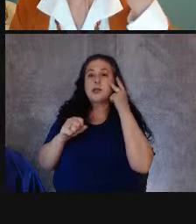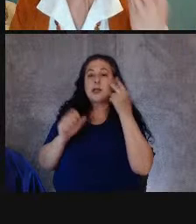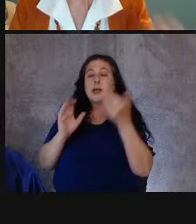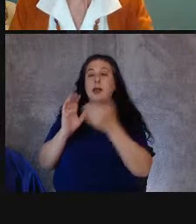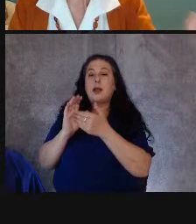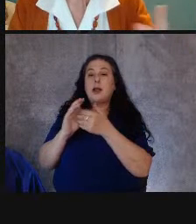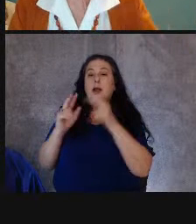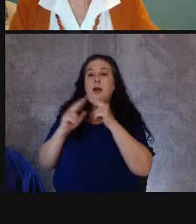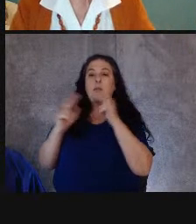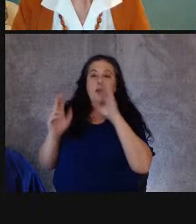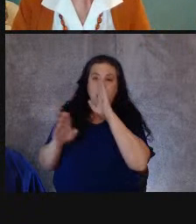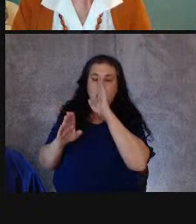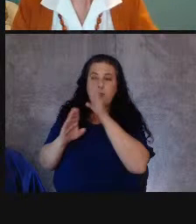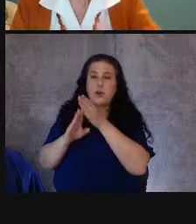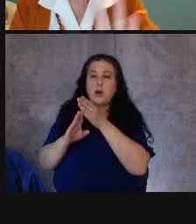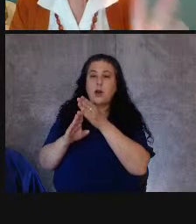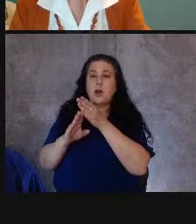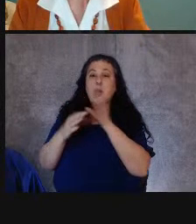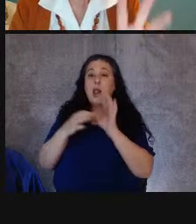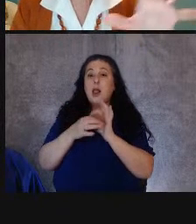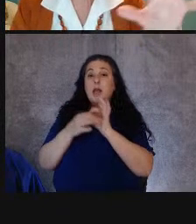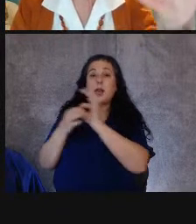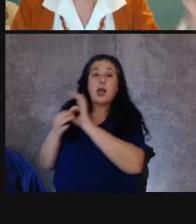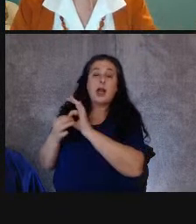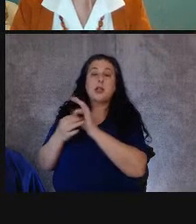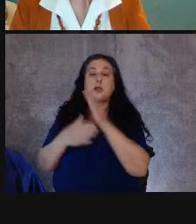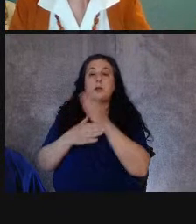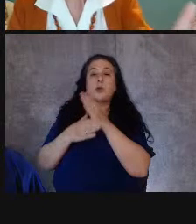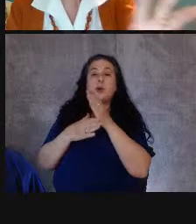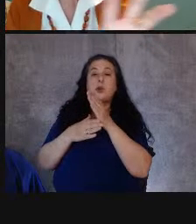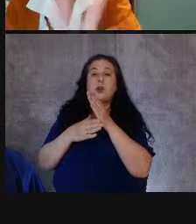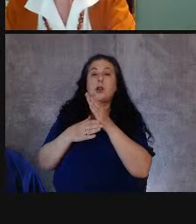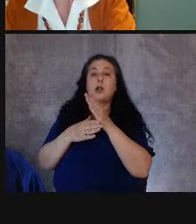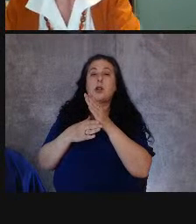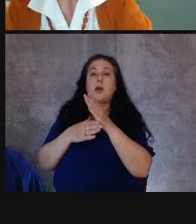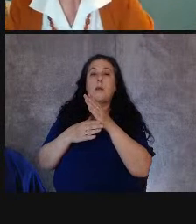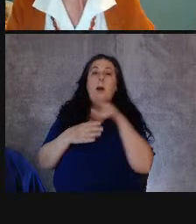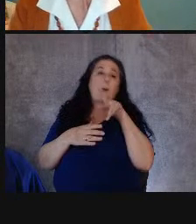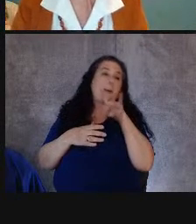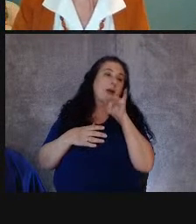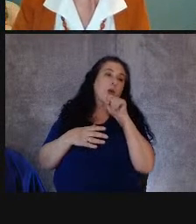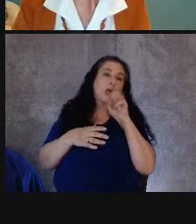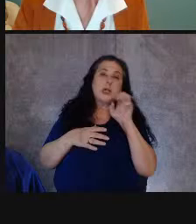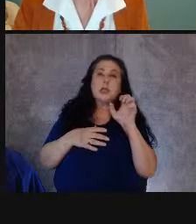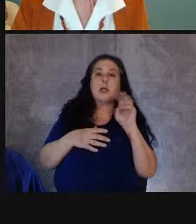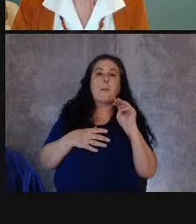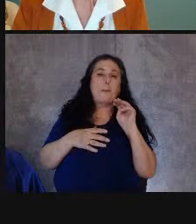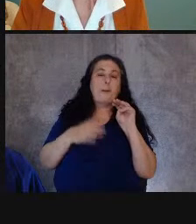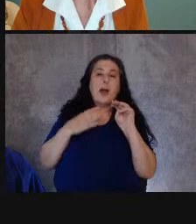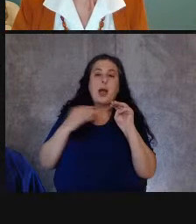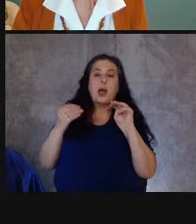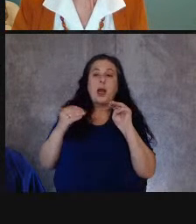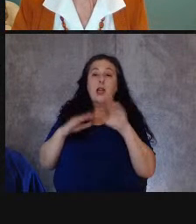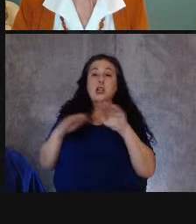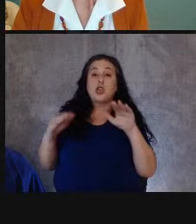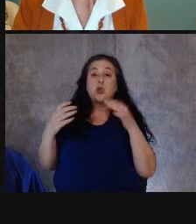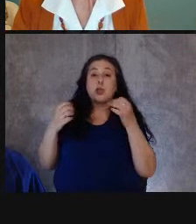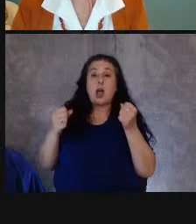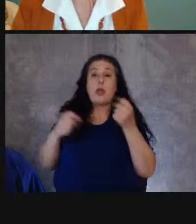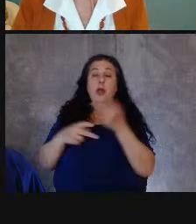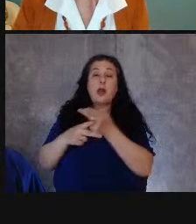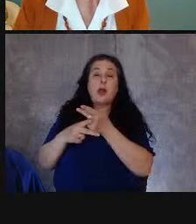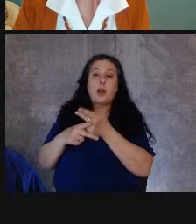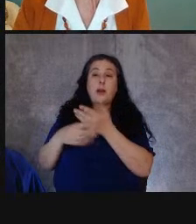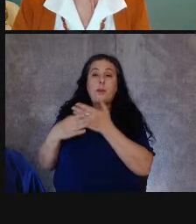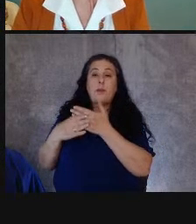a very direct linkage between kind of patriotism and children's healthcare. There's a